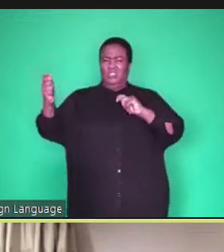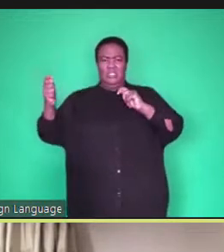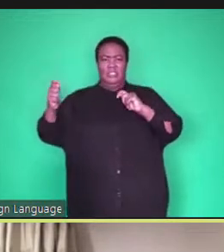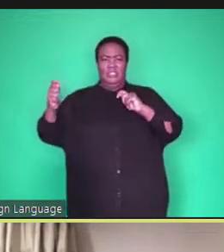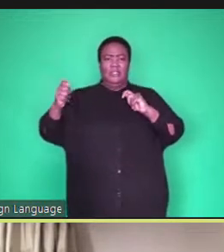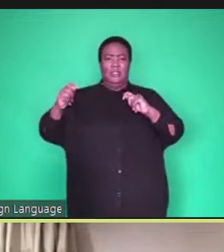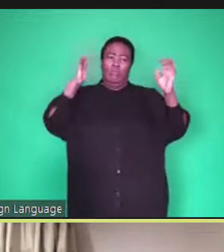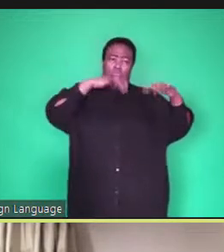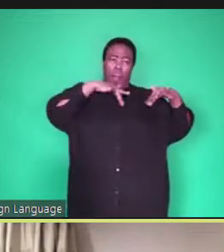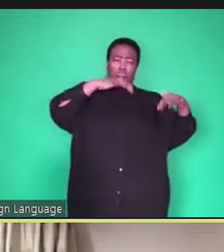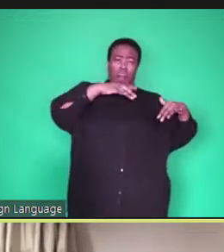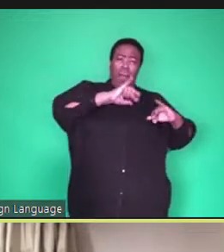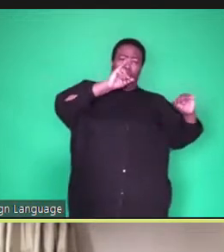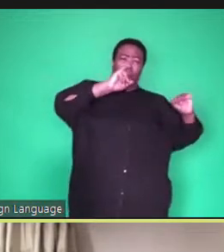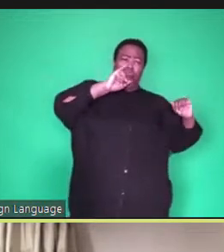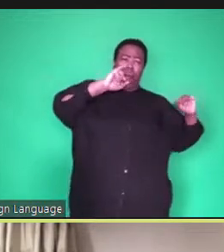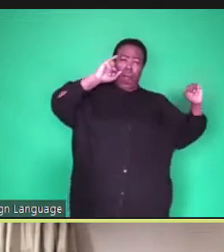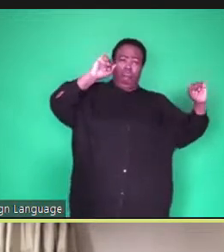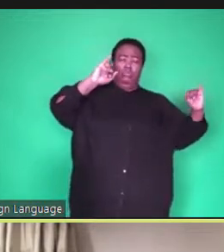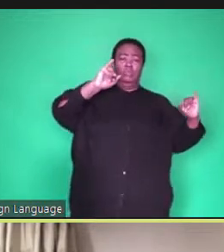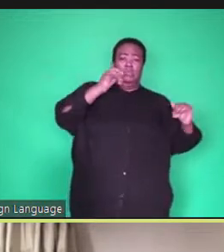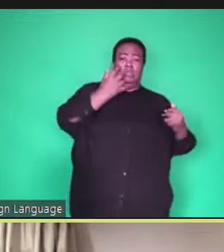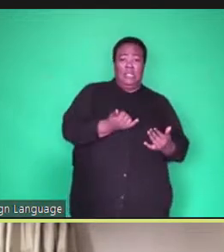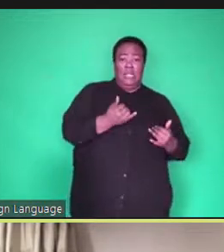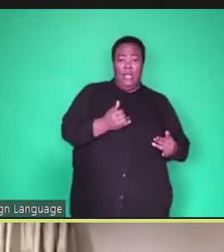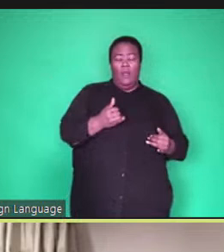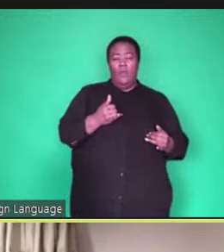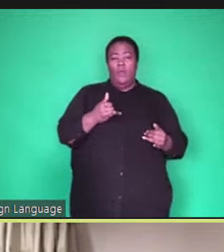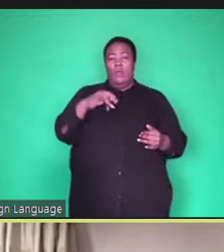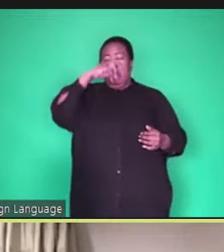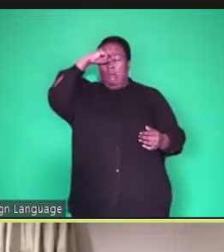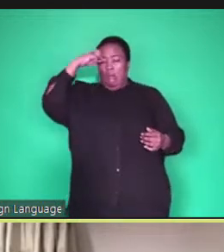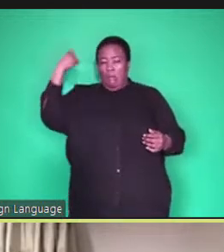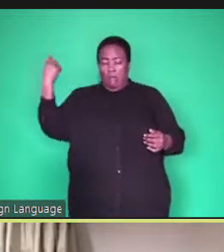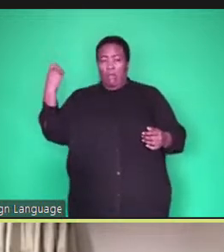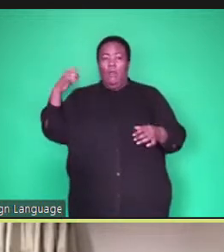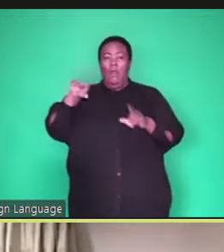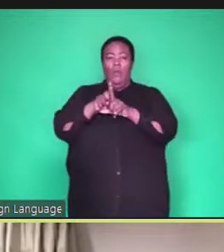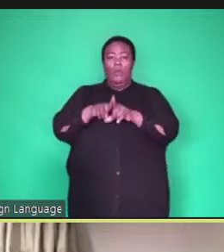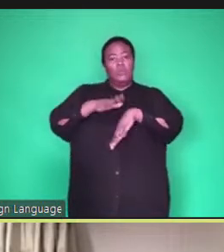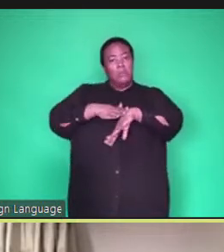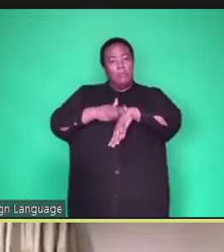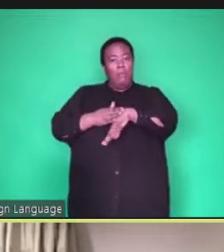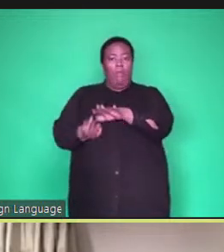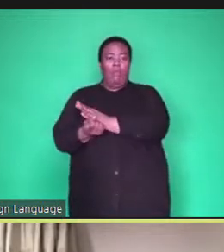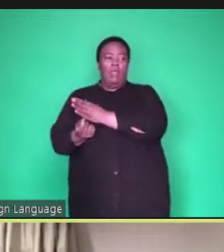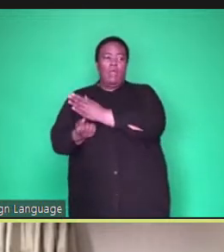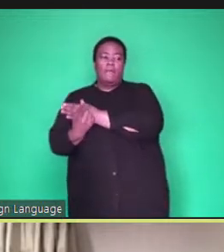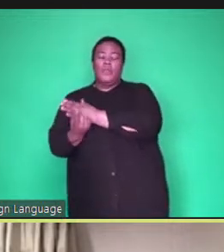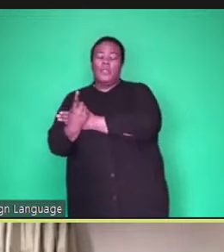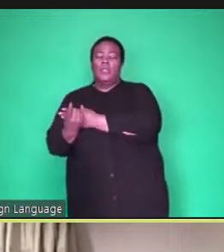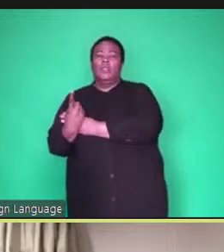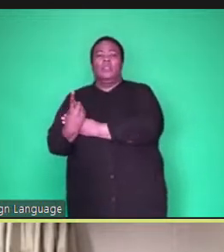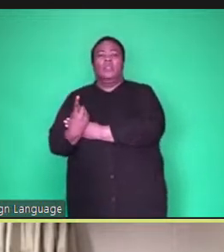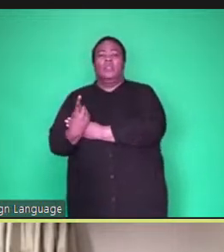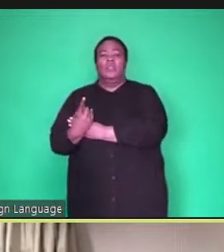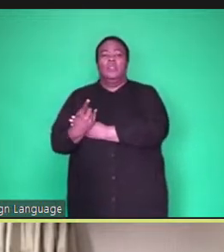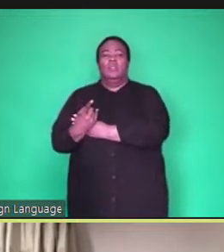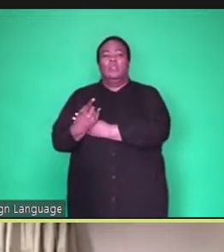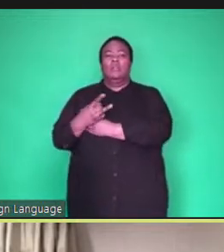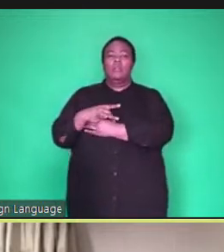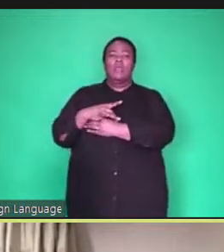rainfall has increased. And heat waves are simultaneously more frequent and dry spells are